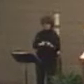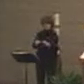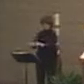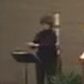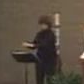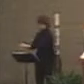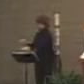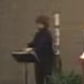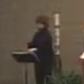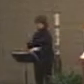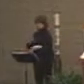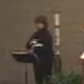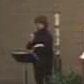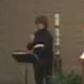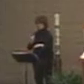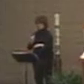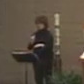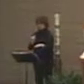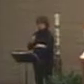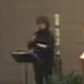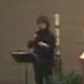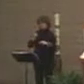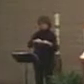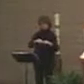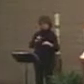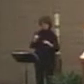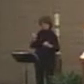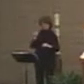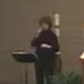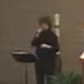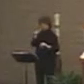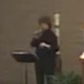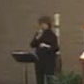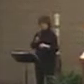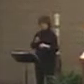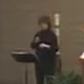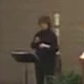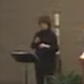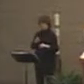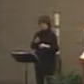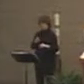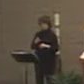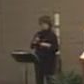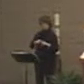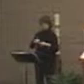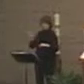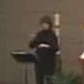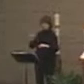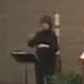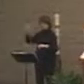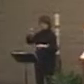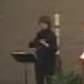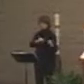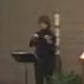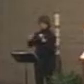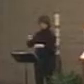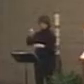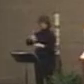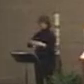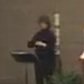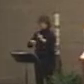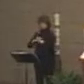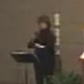Each of us live our life according to God's call for us, where he puts us in this world, our task that he has given to us